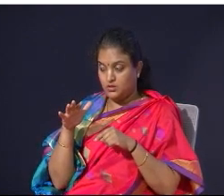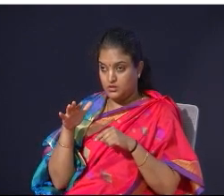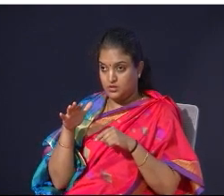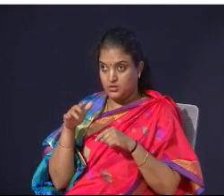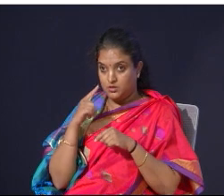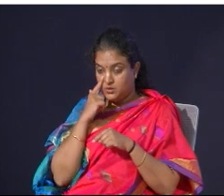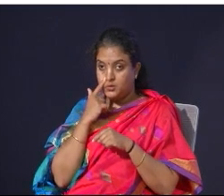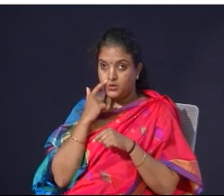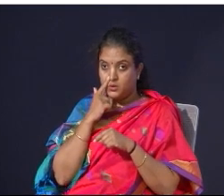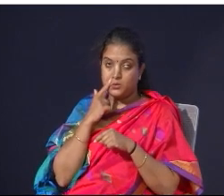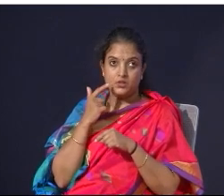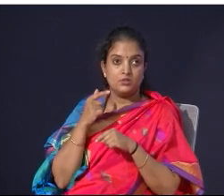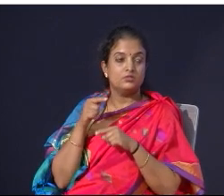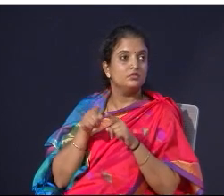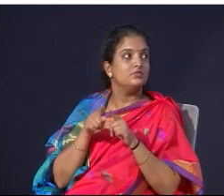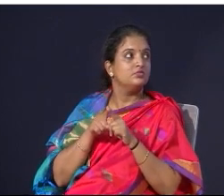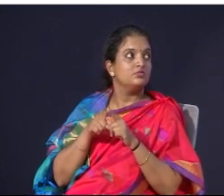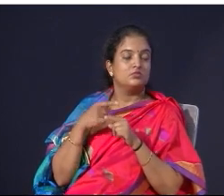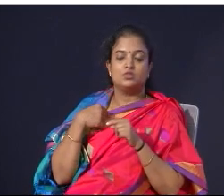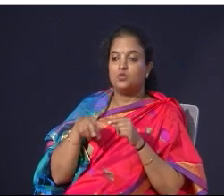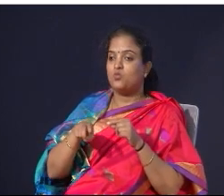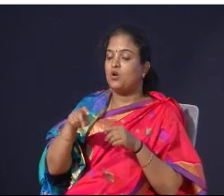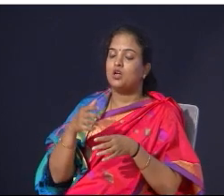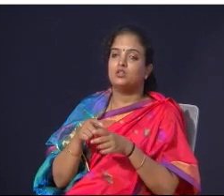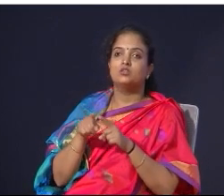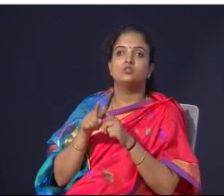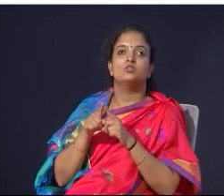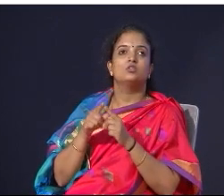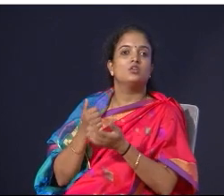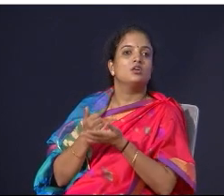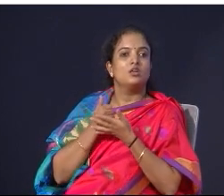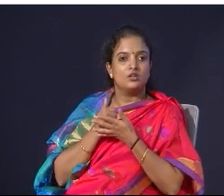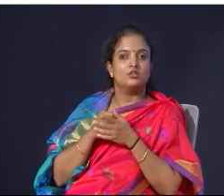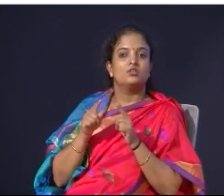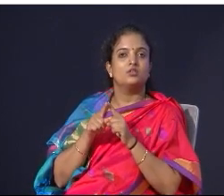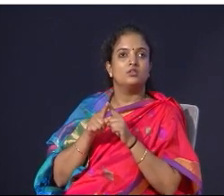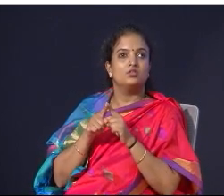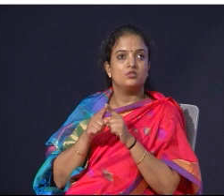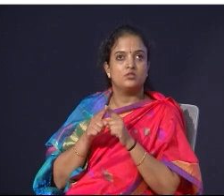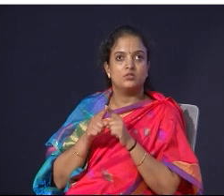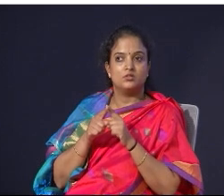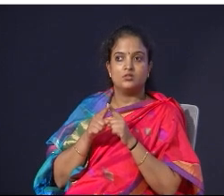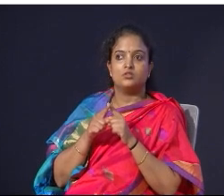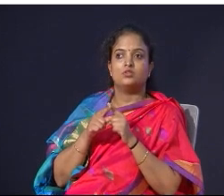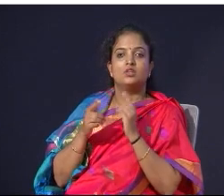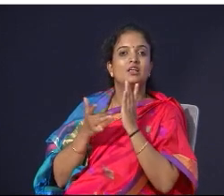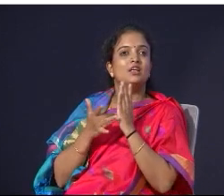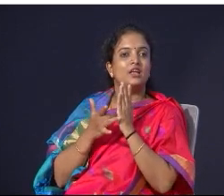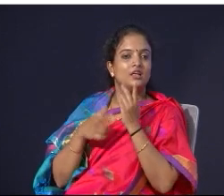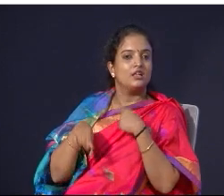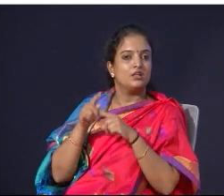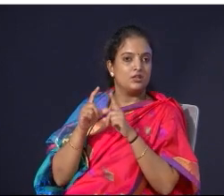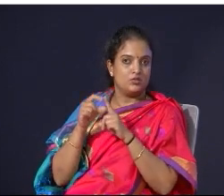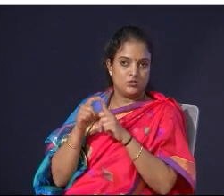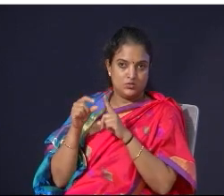we walk in front of him and he holds your hand, right? So you should know how to take help or protective techniques. Okay? So